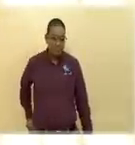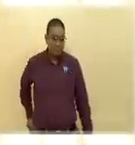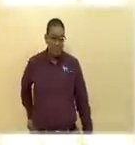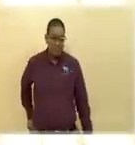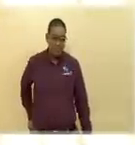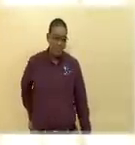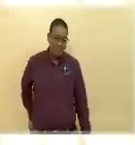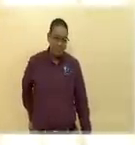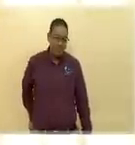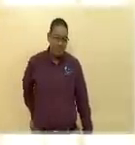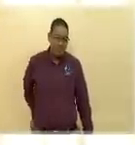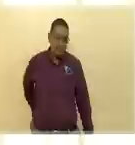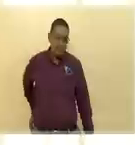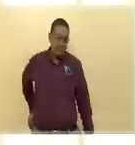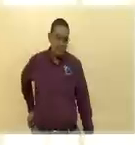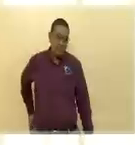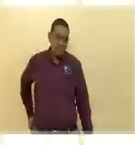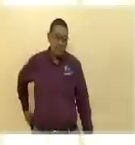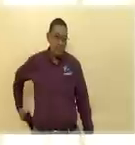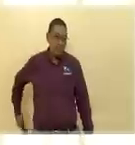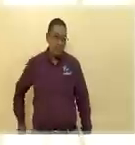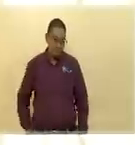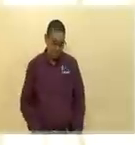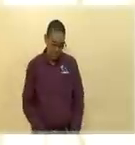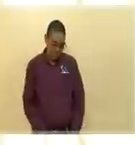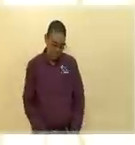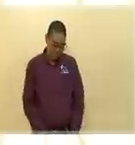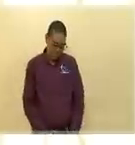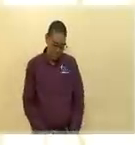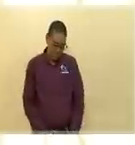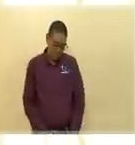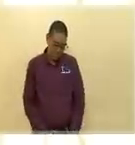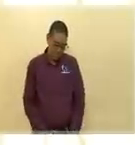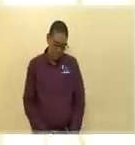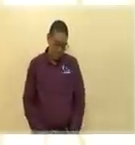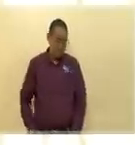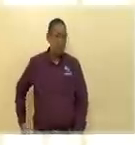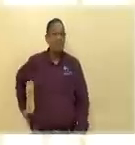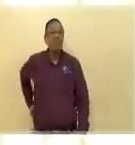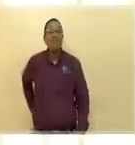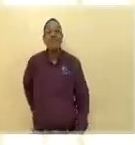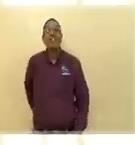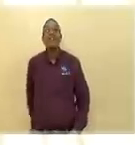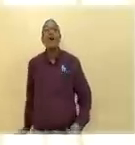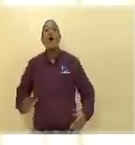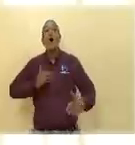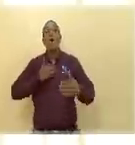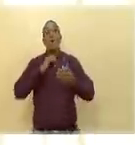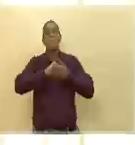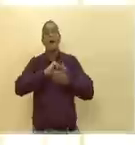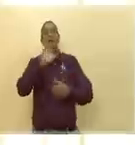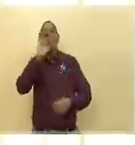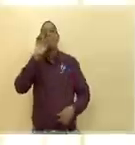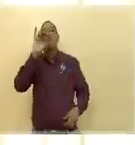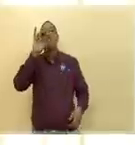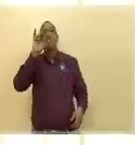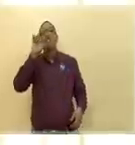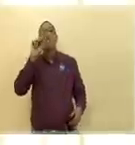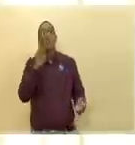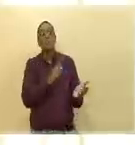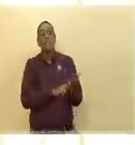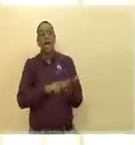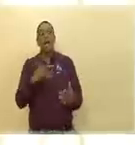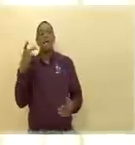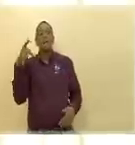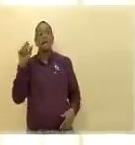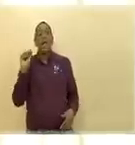And of course, our partners, Fujitsu, will be signing. The Permanent Secretary, Mrs.